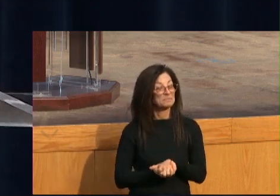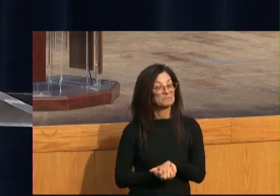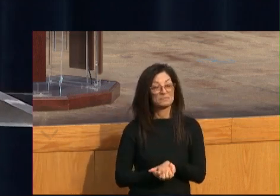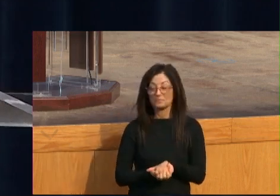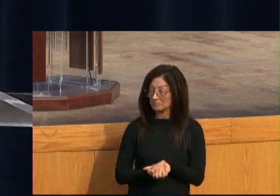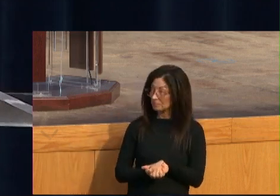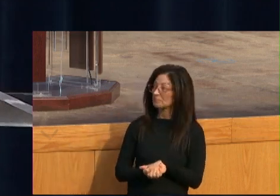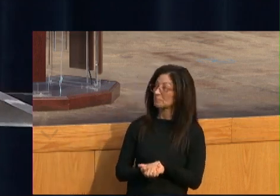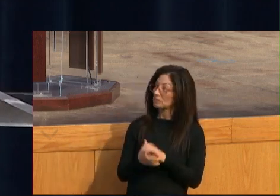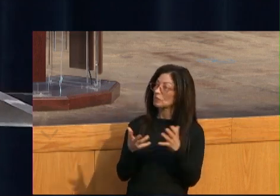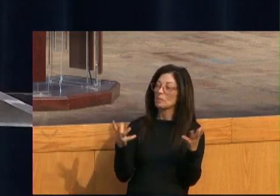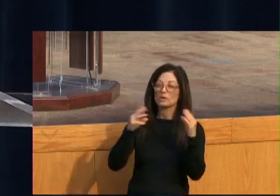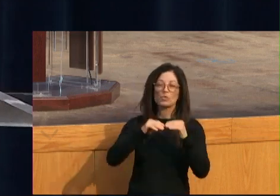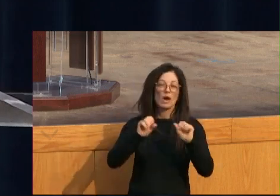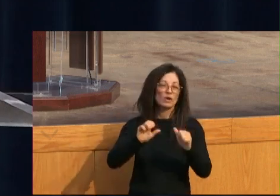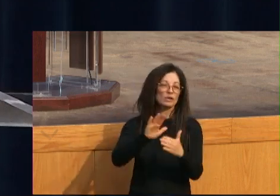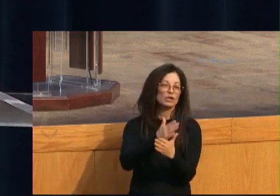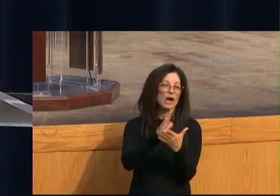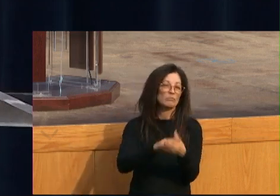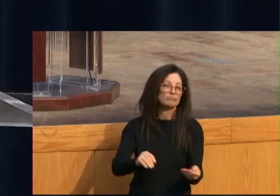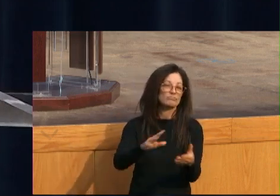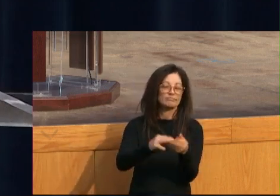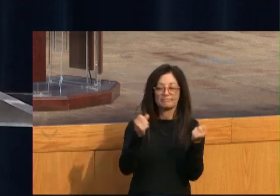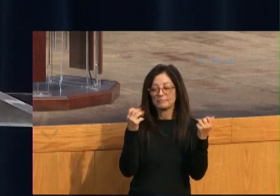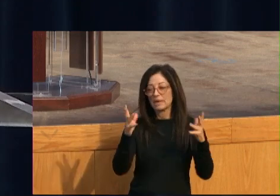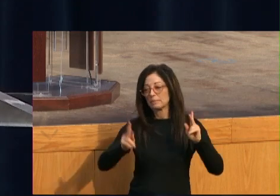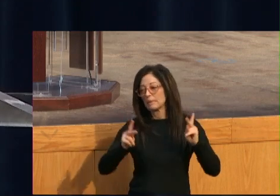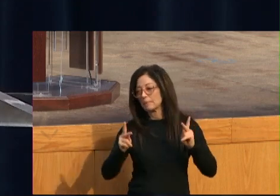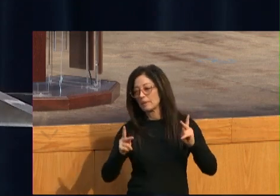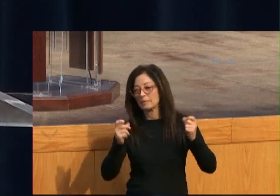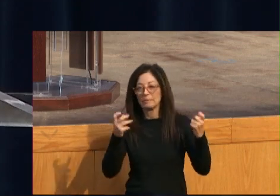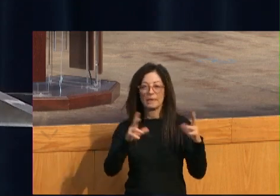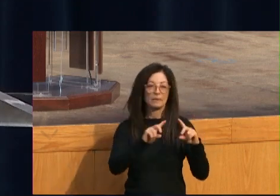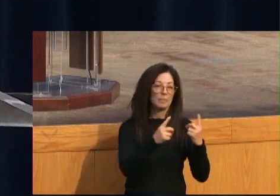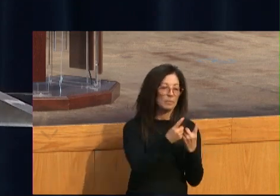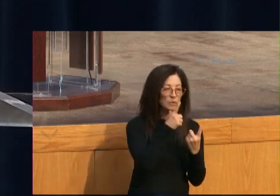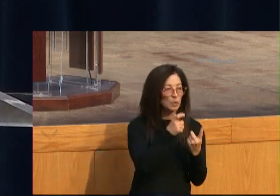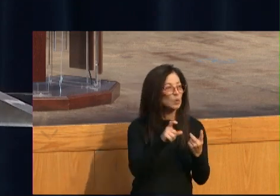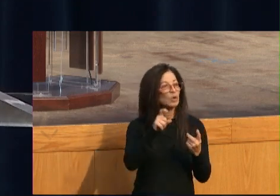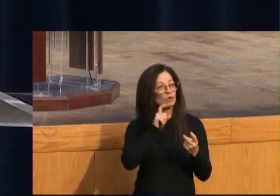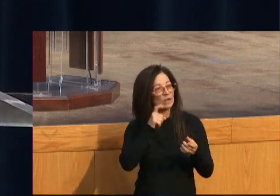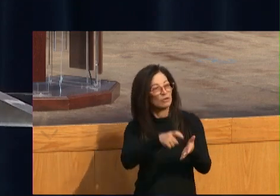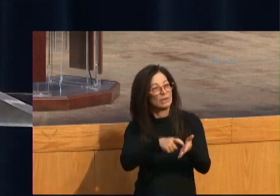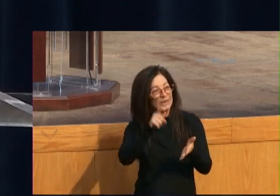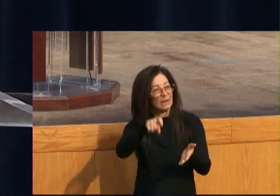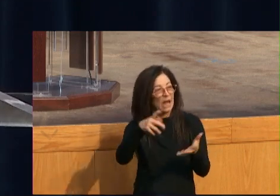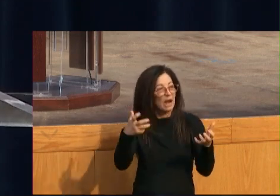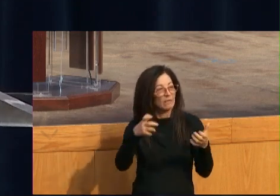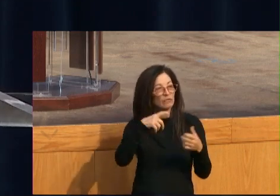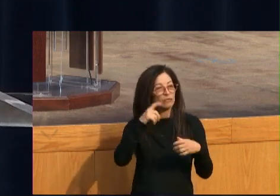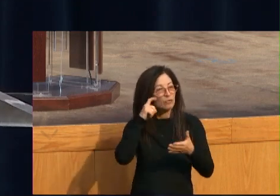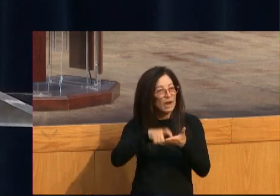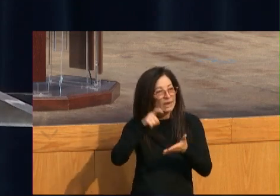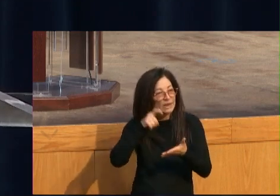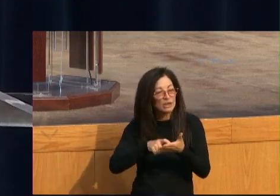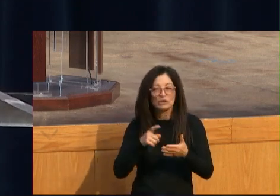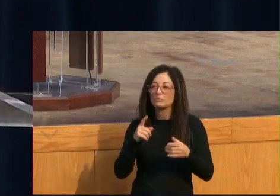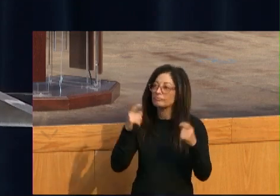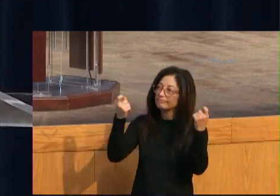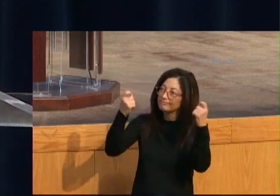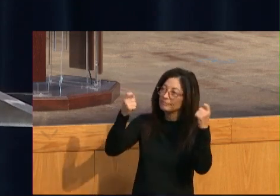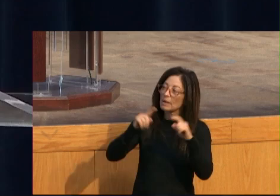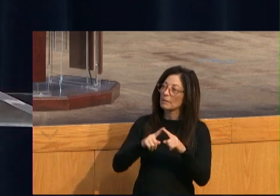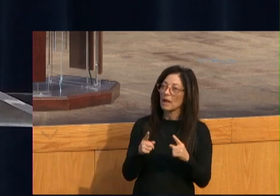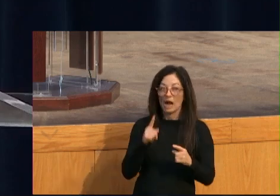So there's much more I could share, lots of people and departments that are deserving of recognition, but I hope you see these few examples as